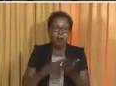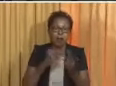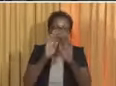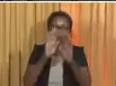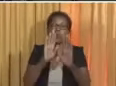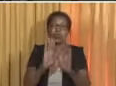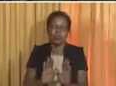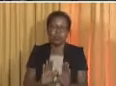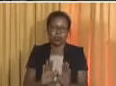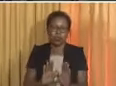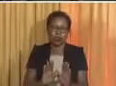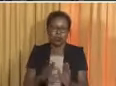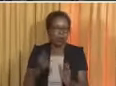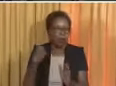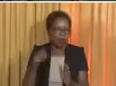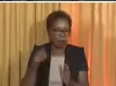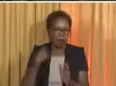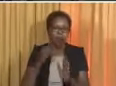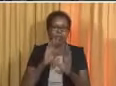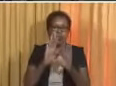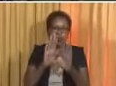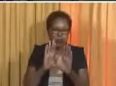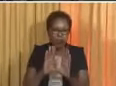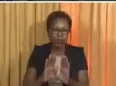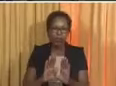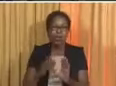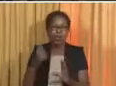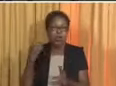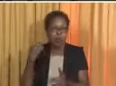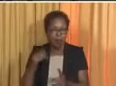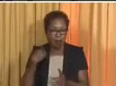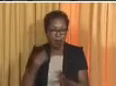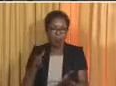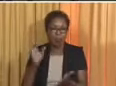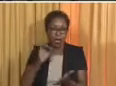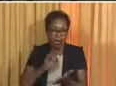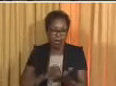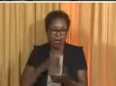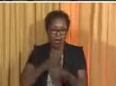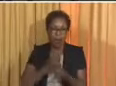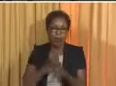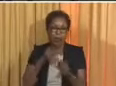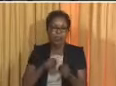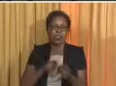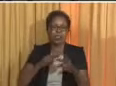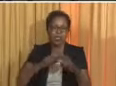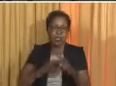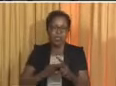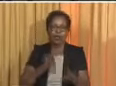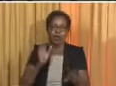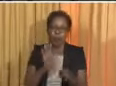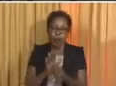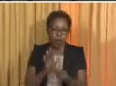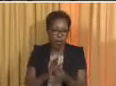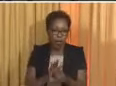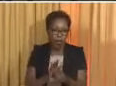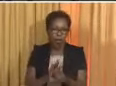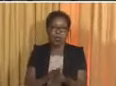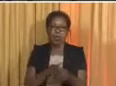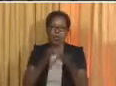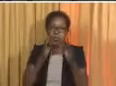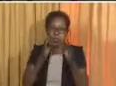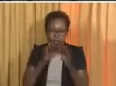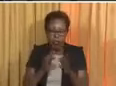numbers threshold that the promoter must meet. It is the numbers that makes the initiative popular. In the context of